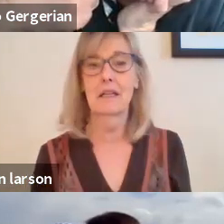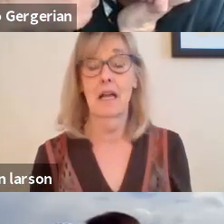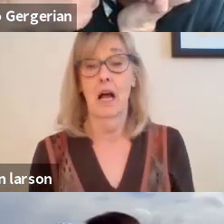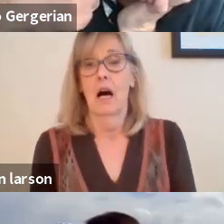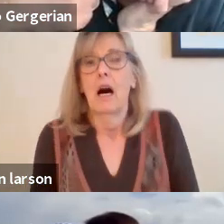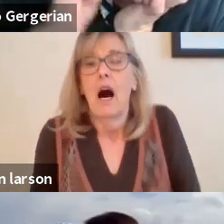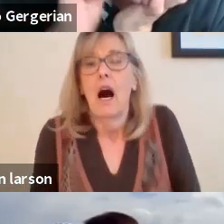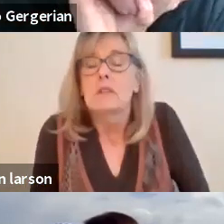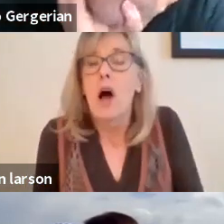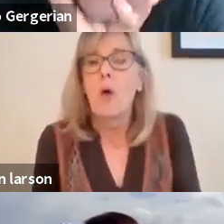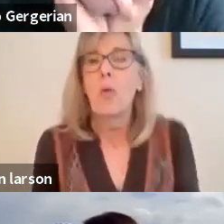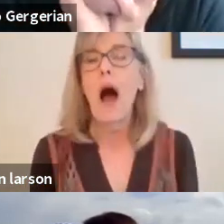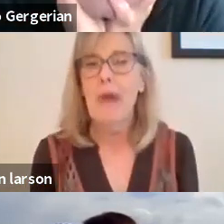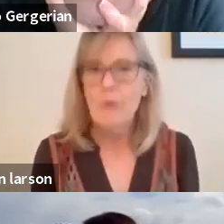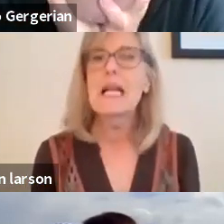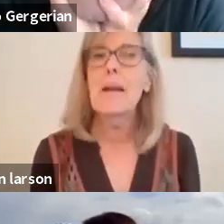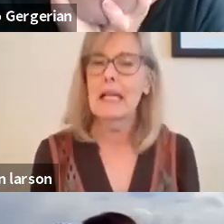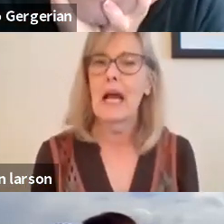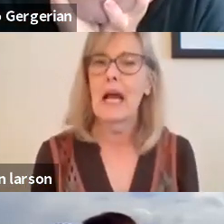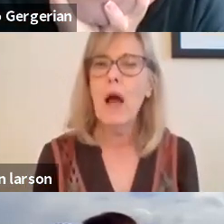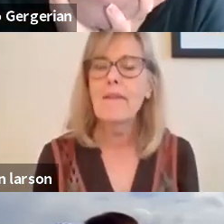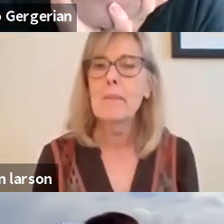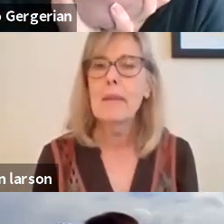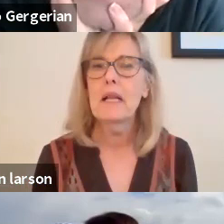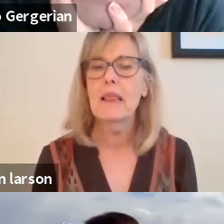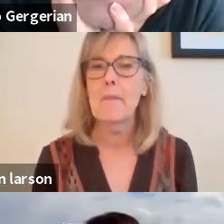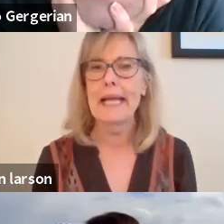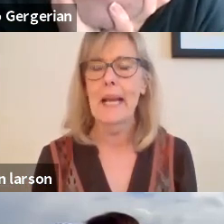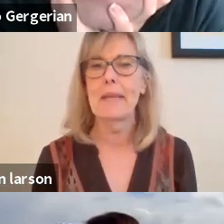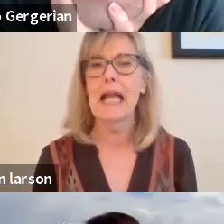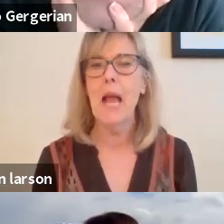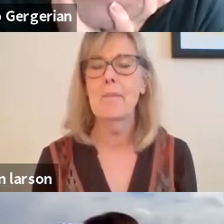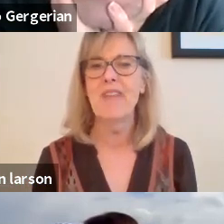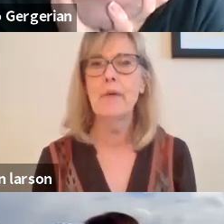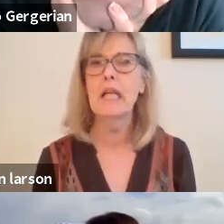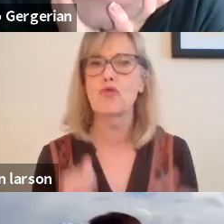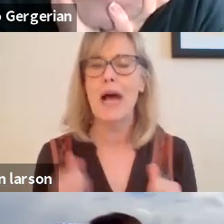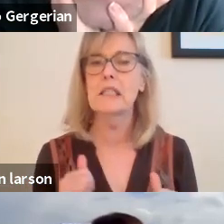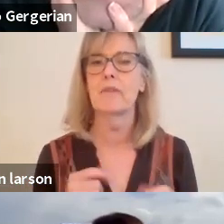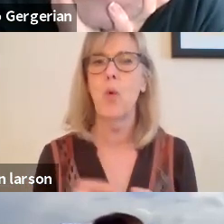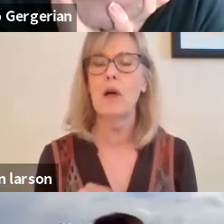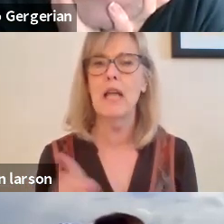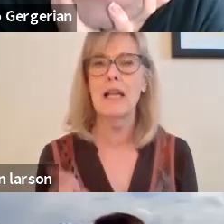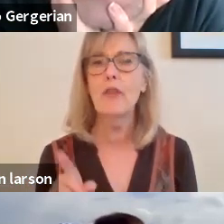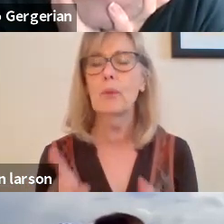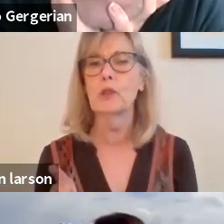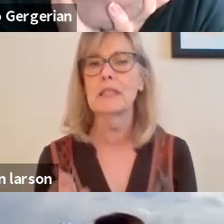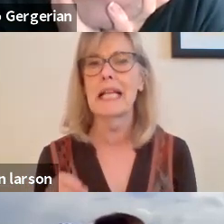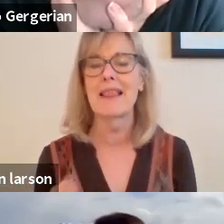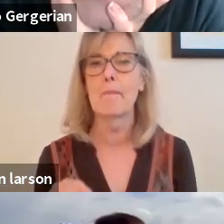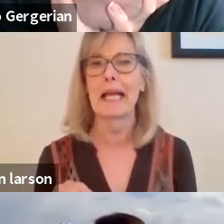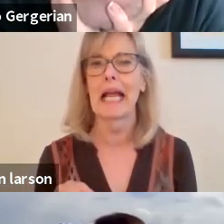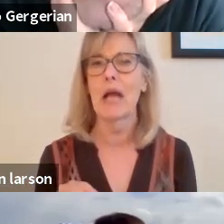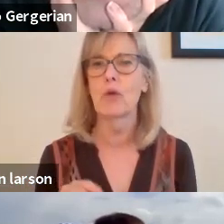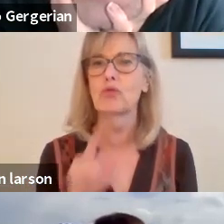Okay. So I was in a meeting, and one of the people in the meeting became very aggressive towards another person